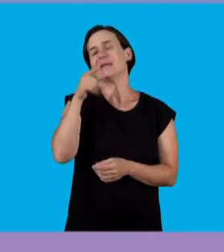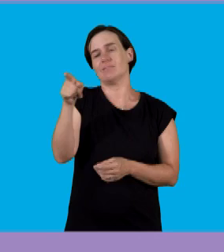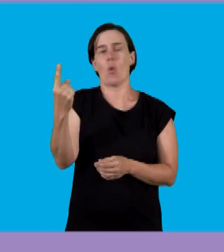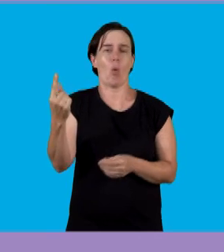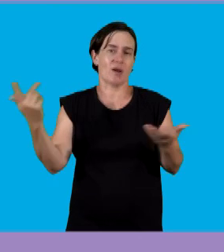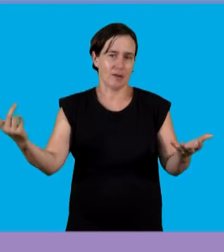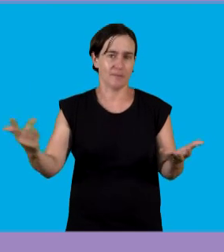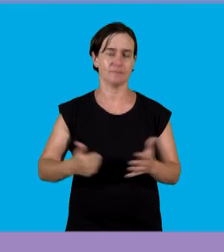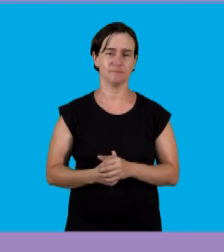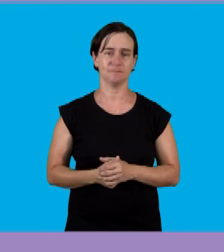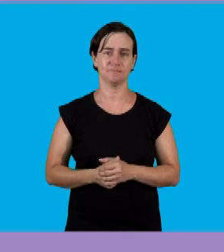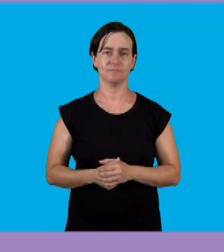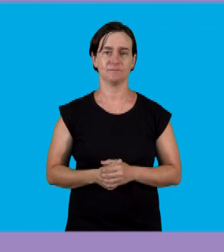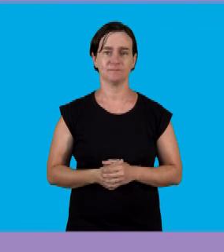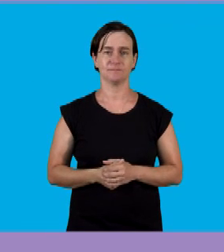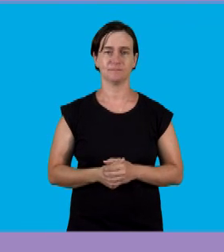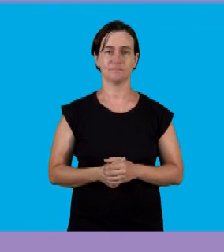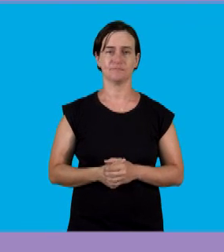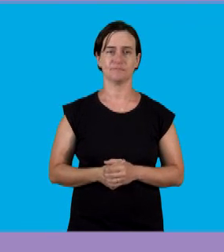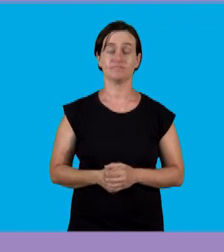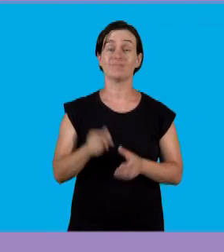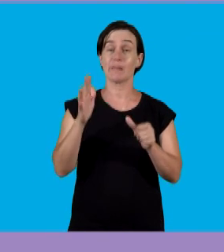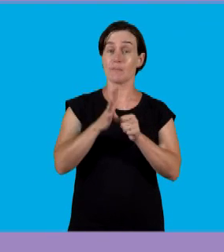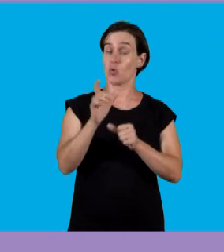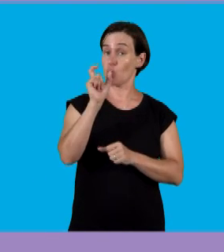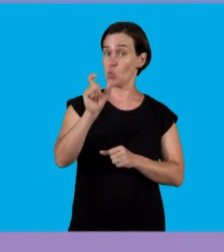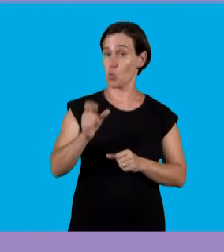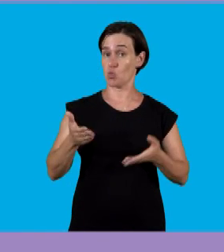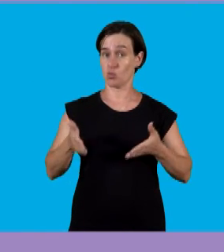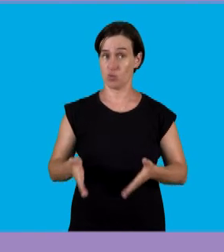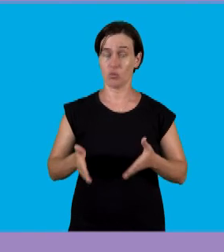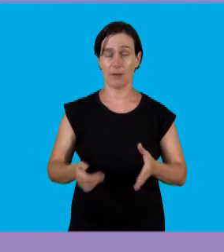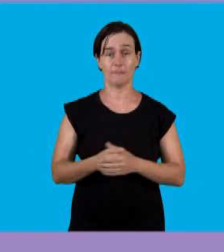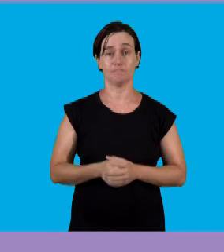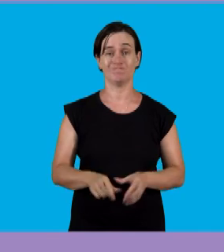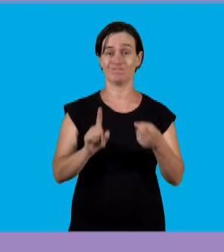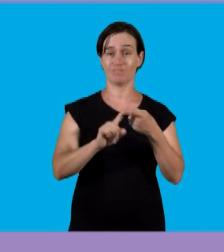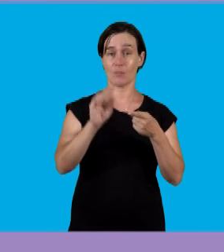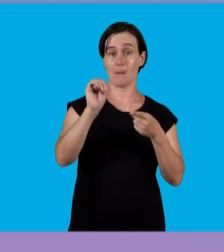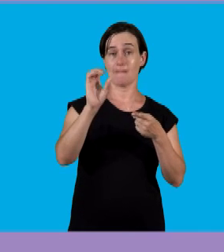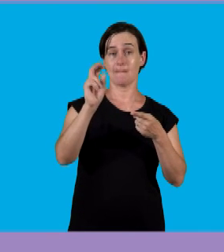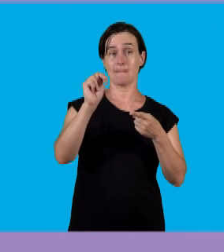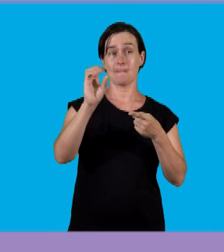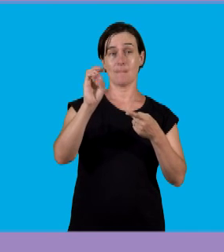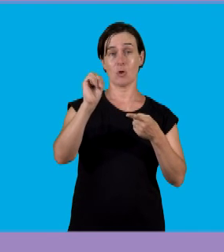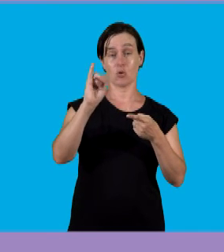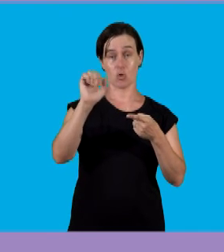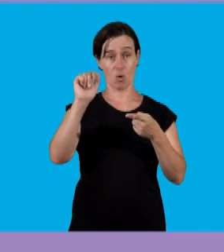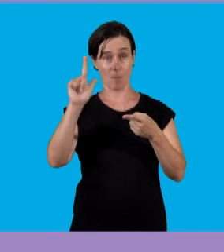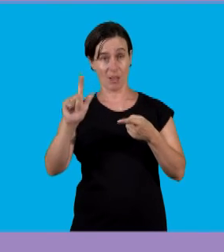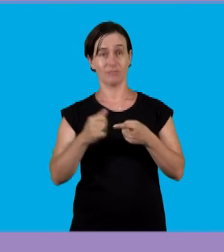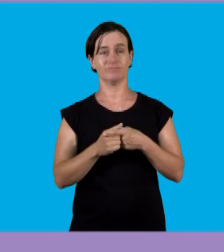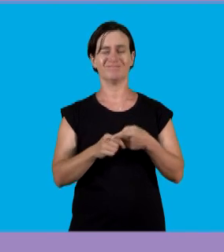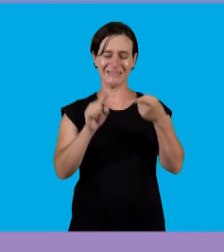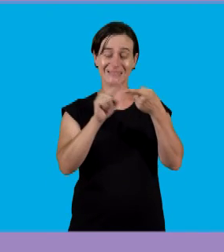an exponent there, we know that that exponent is a 1. Let's look at the keywords that we are going to be using during this